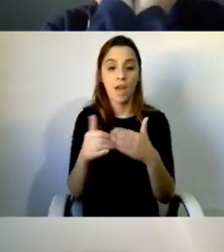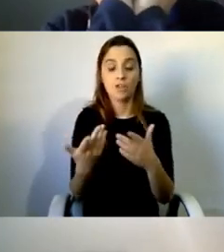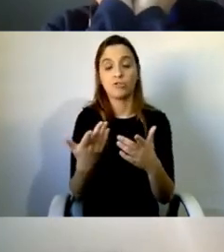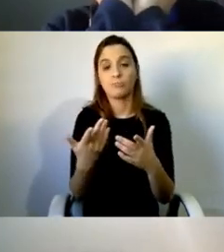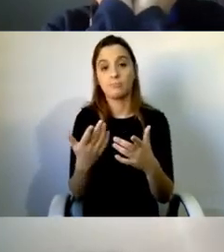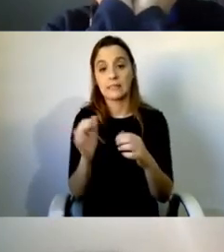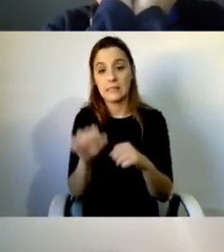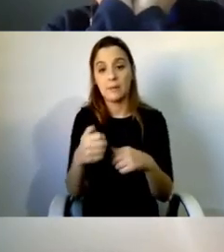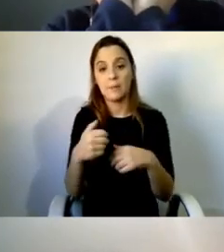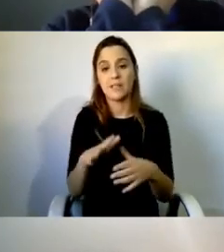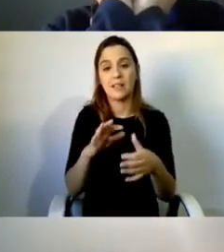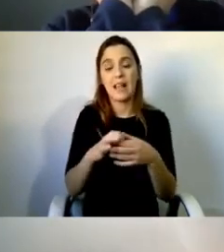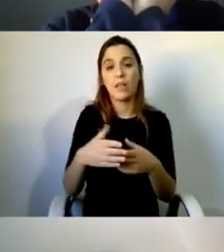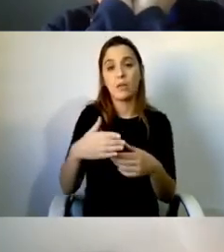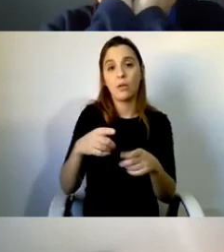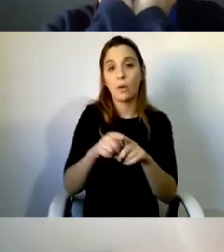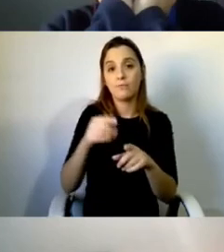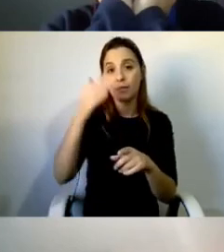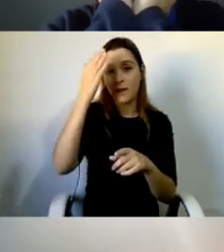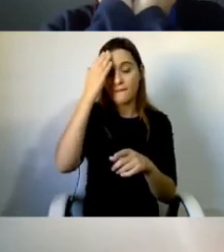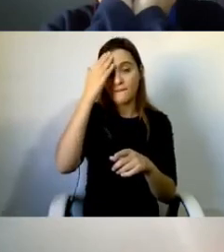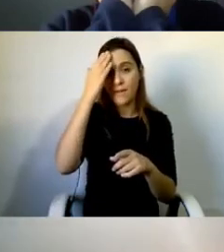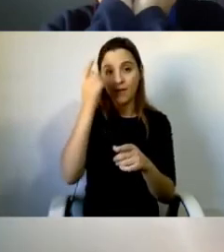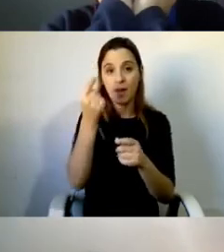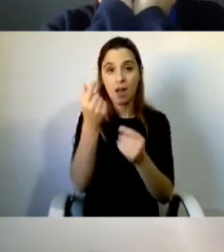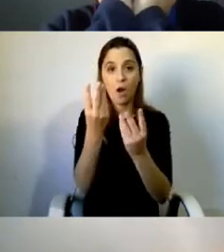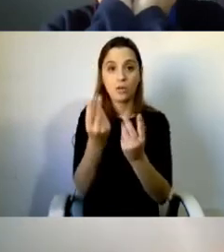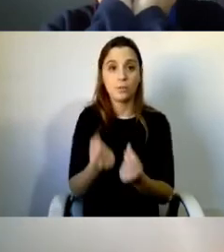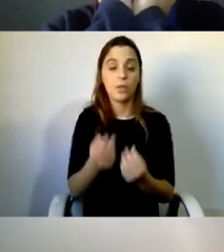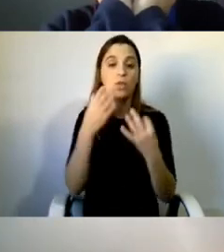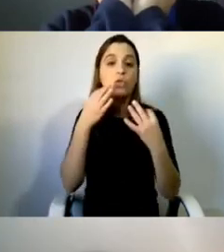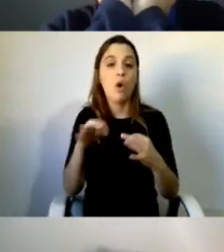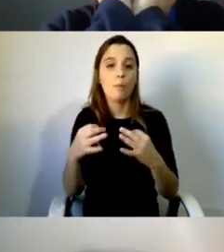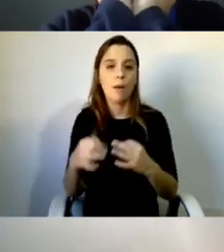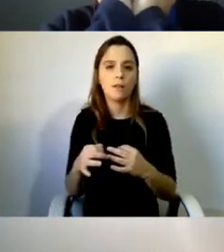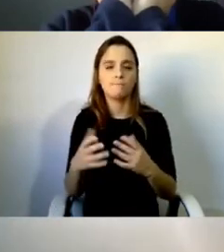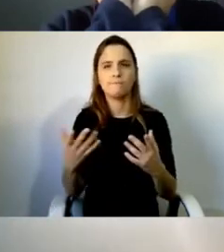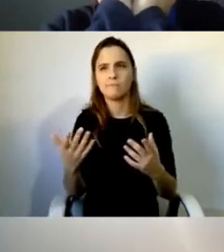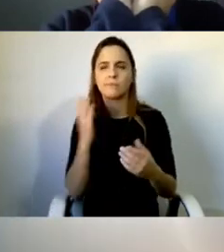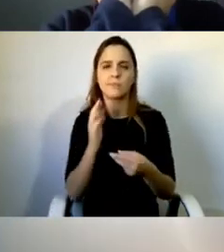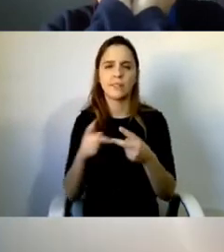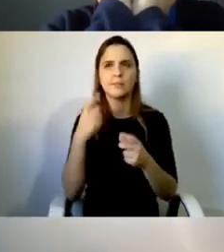see that as extra work for no money, which of course reflects on the